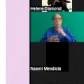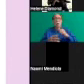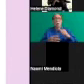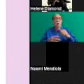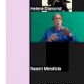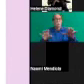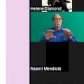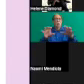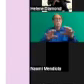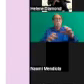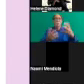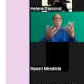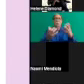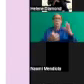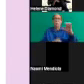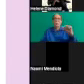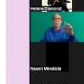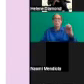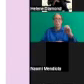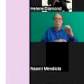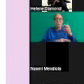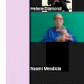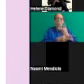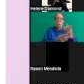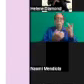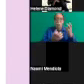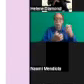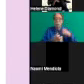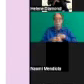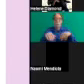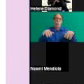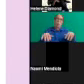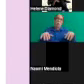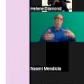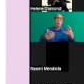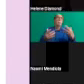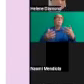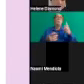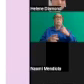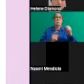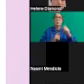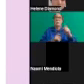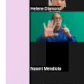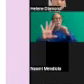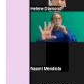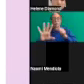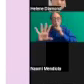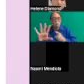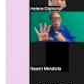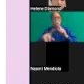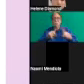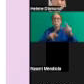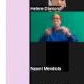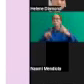Unfortunately, I think that's far from the truth, but some perception that we don't, just because we